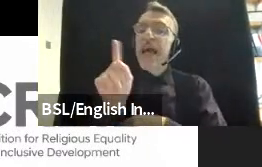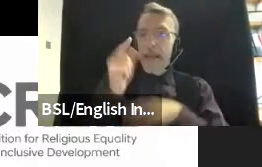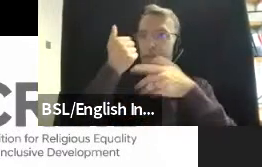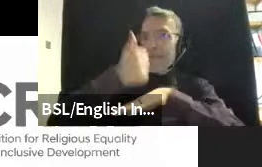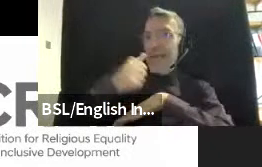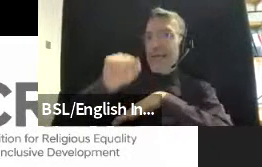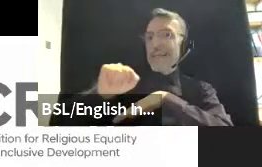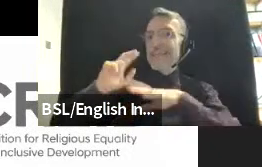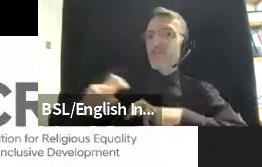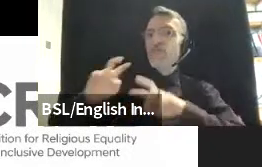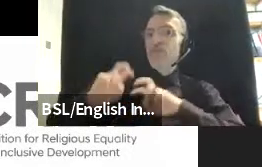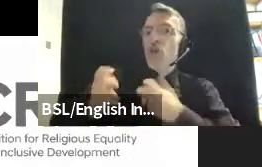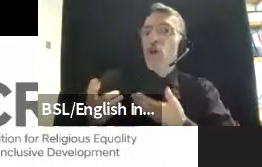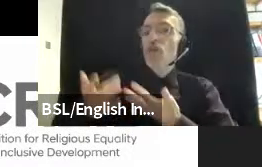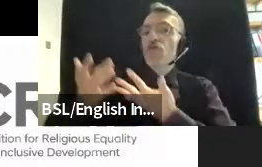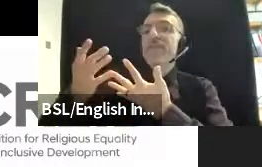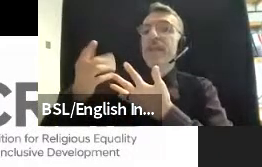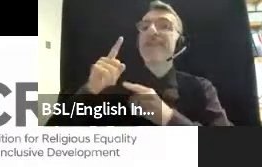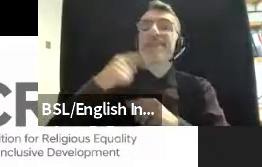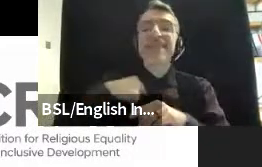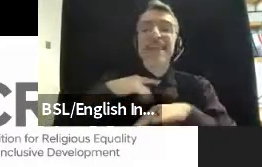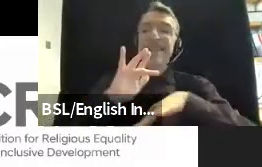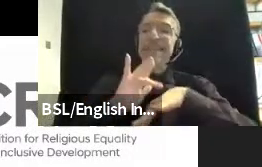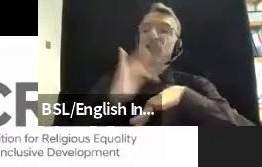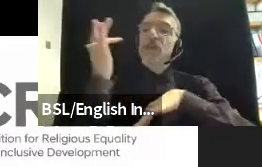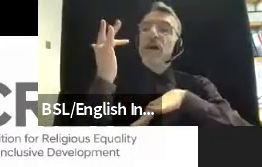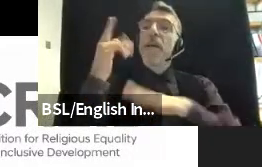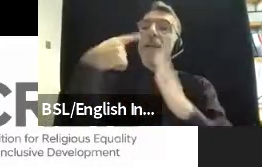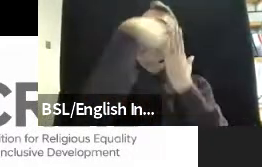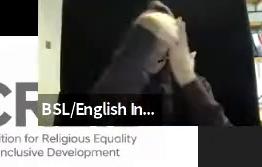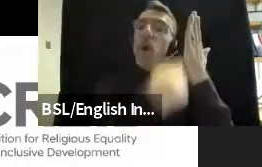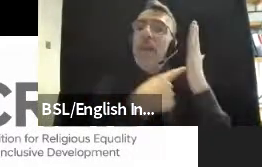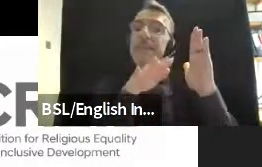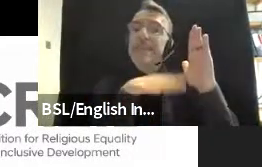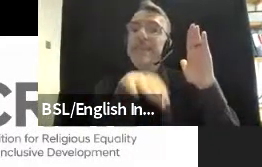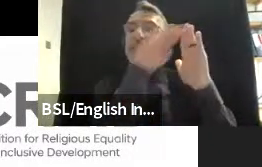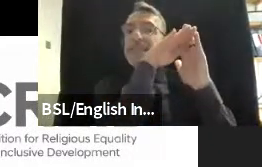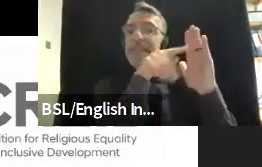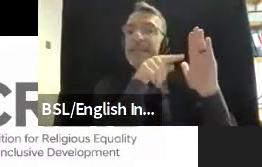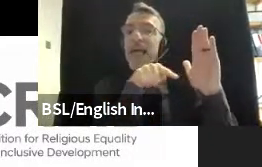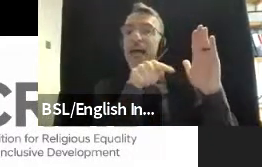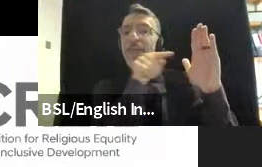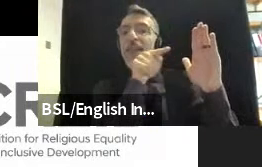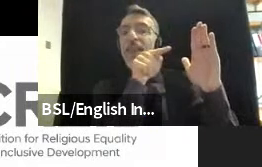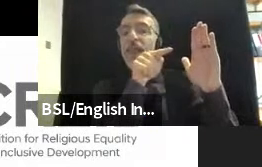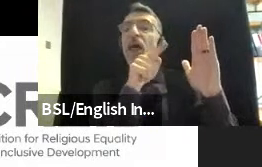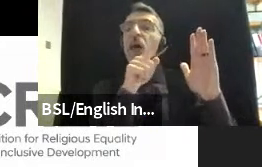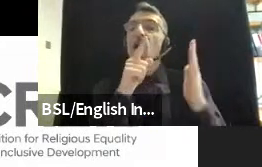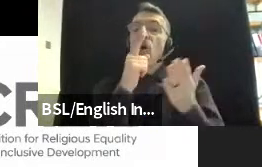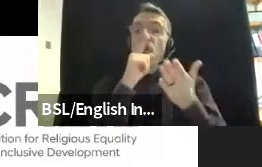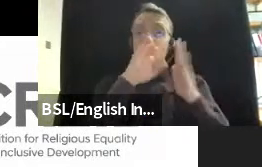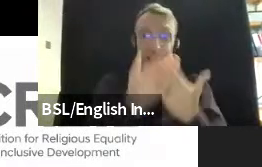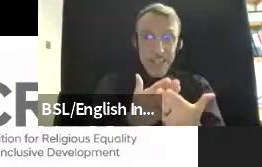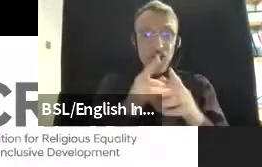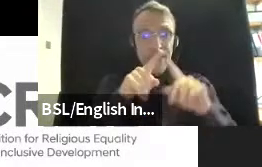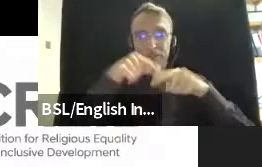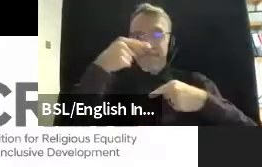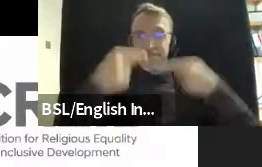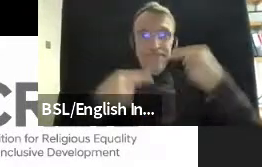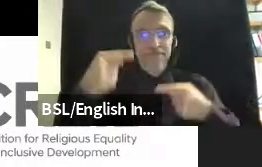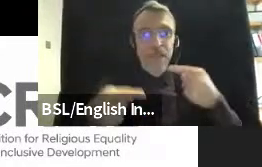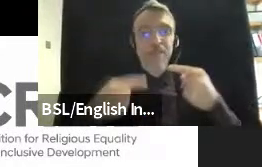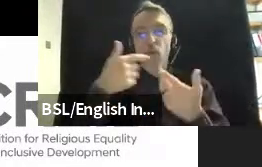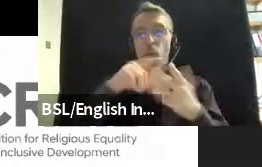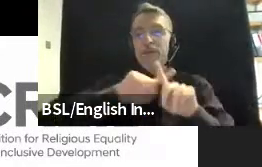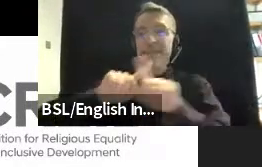findings, we need to increase sensitivity at the policy level to religious inequalities within the disability and development